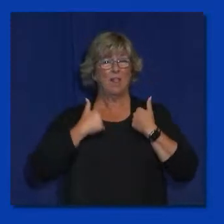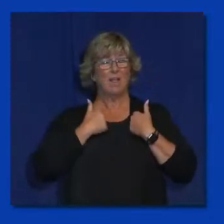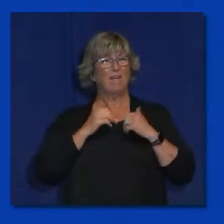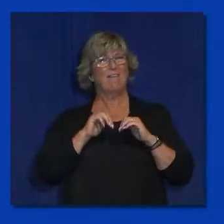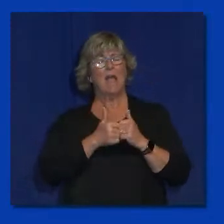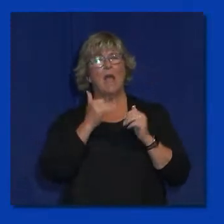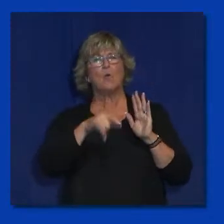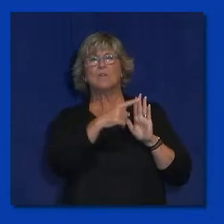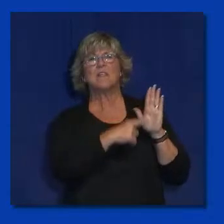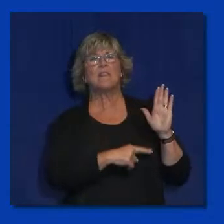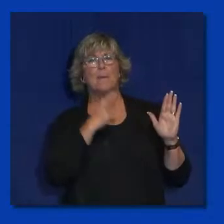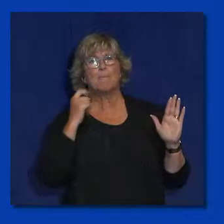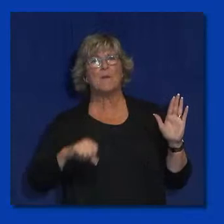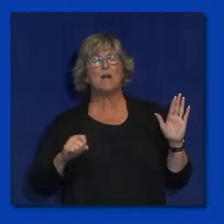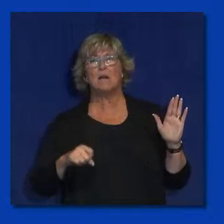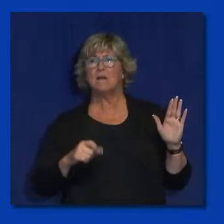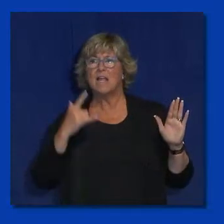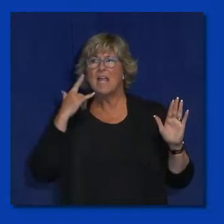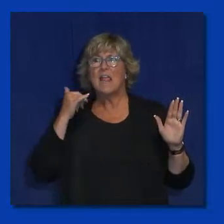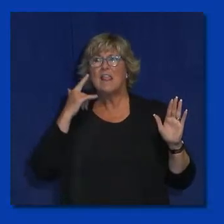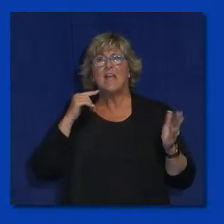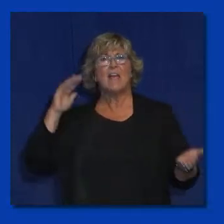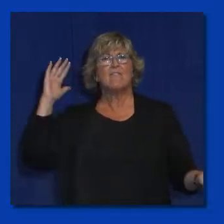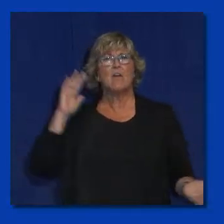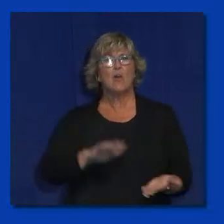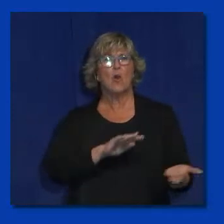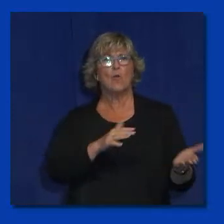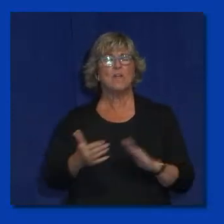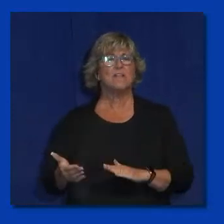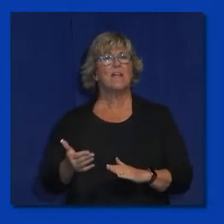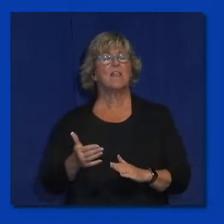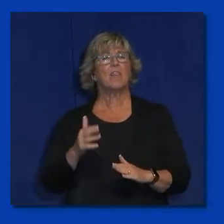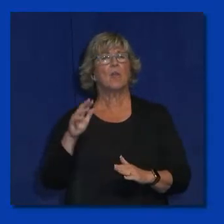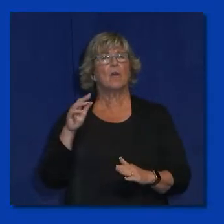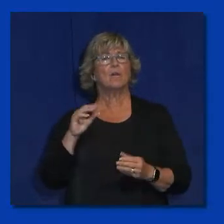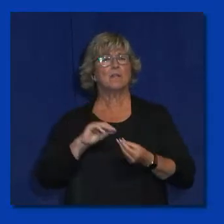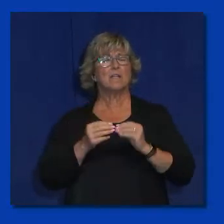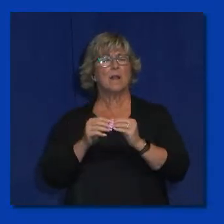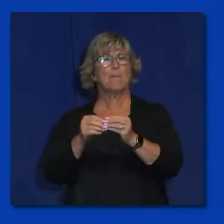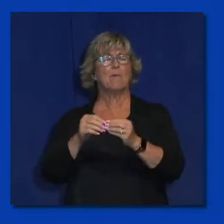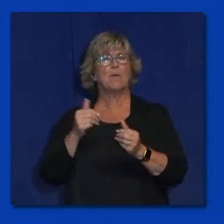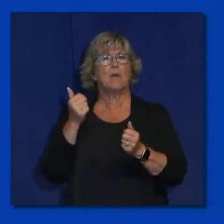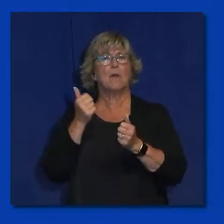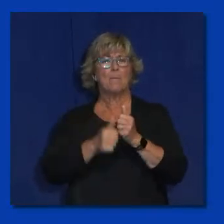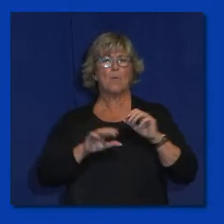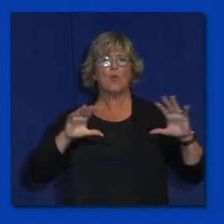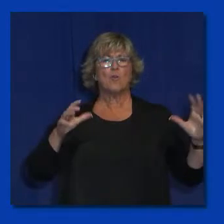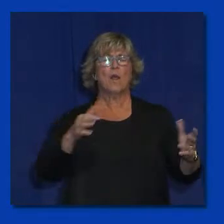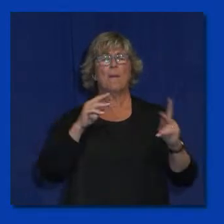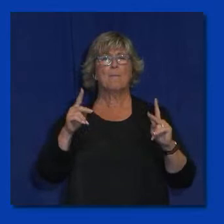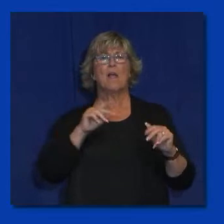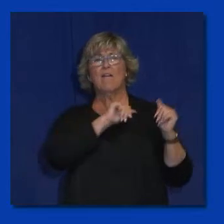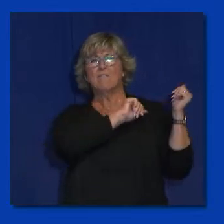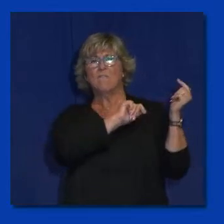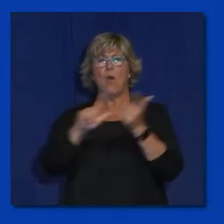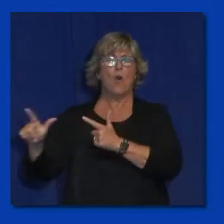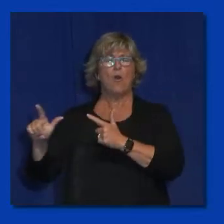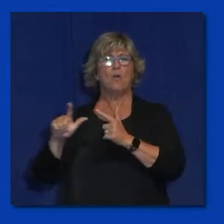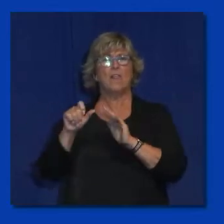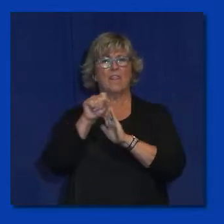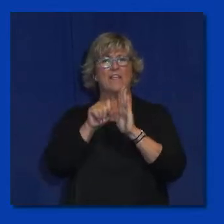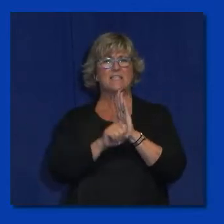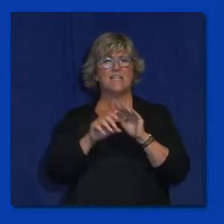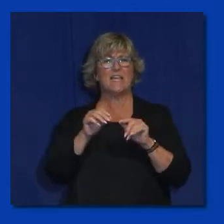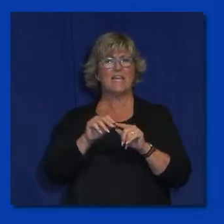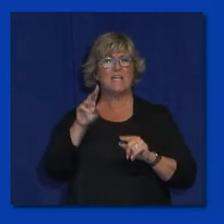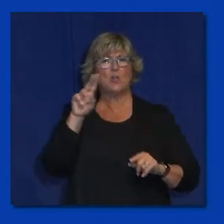possible? California has the lowest death rate per capita of all populous states in America.